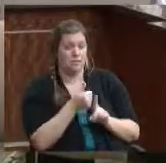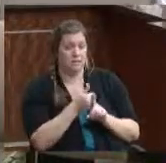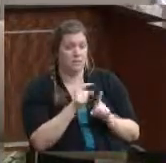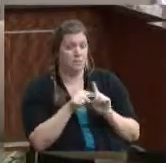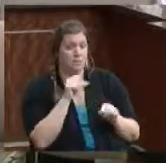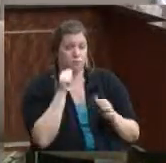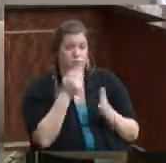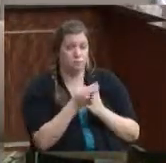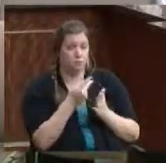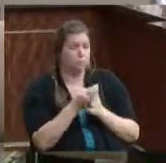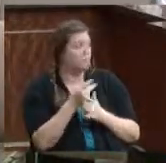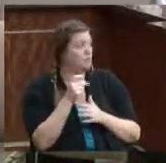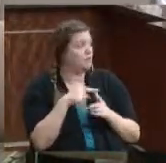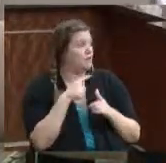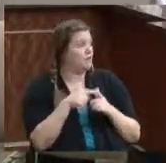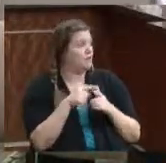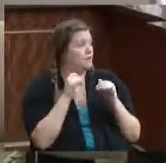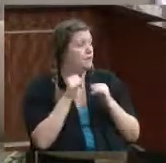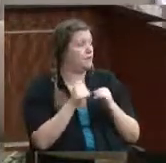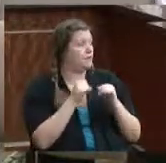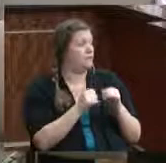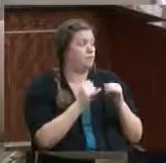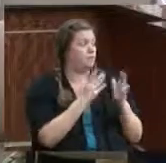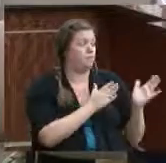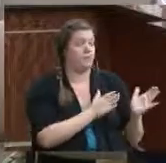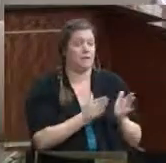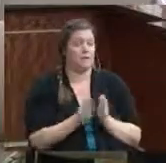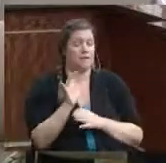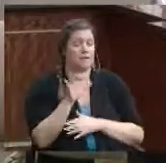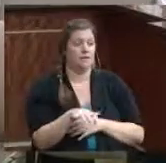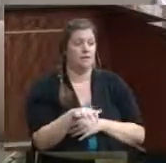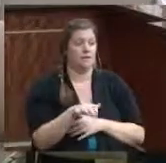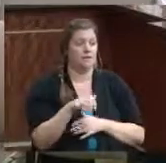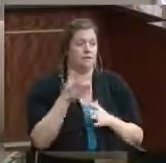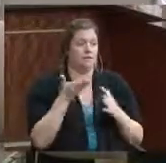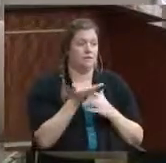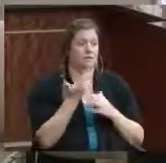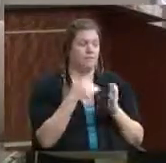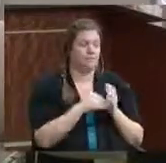doesn't approve the individual plan that they may submit.